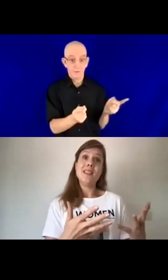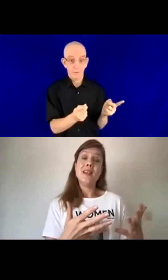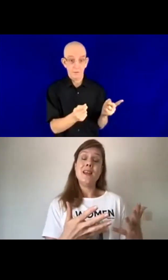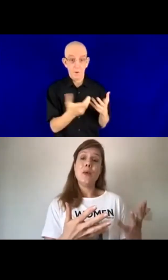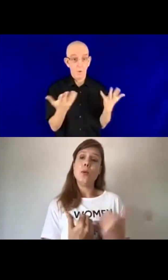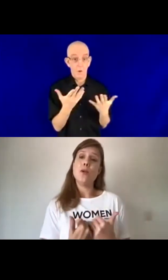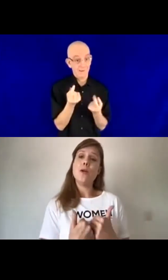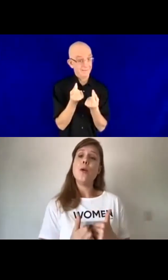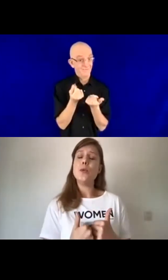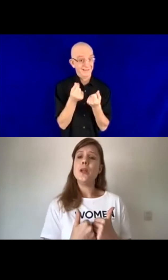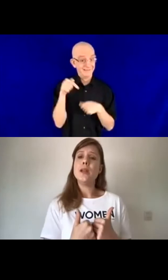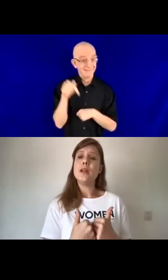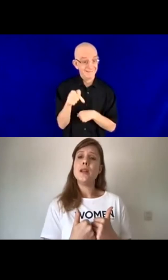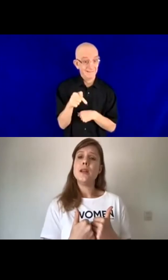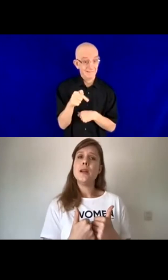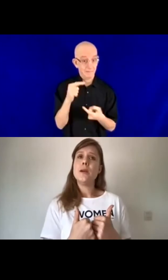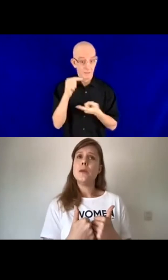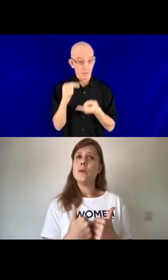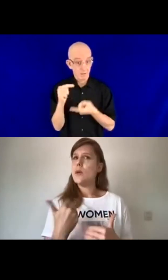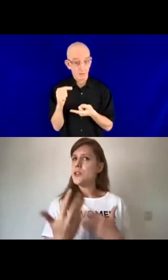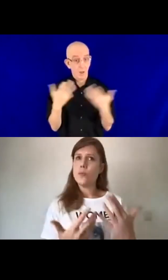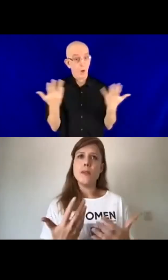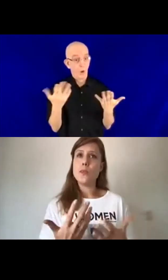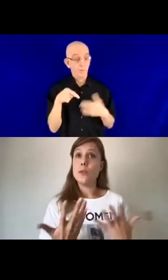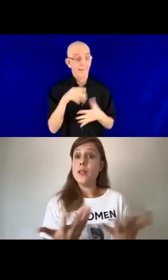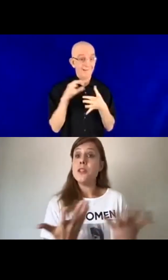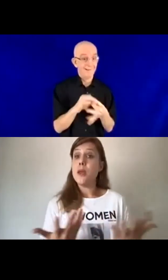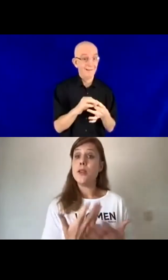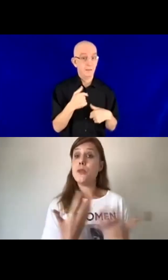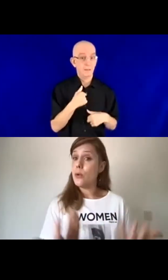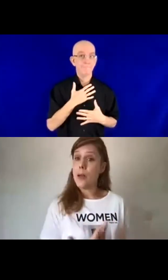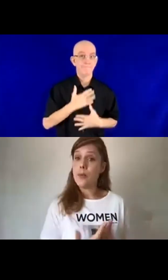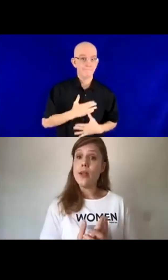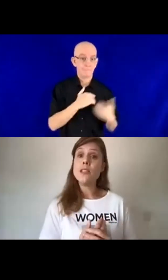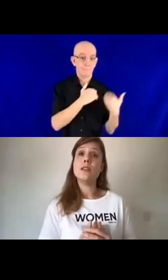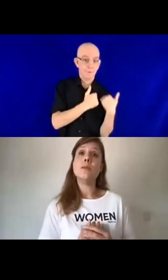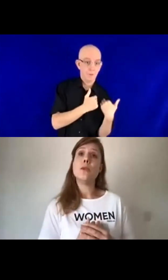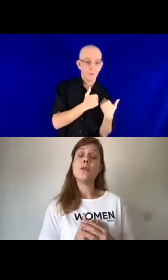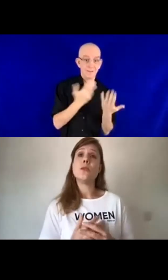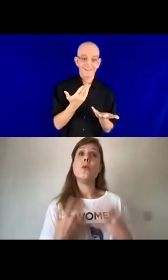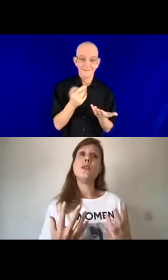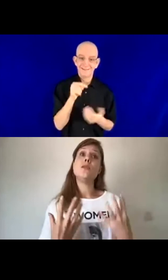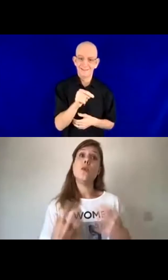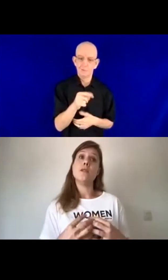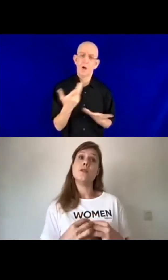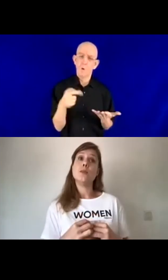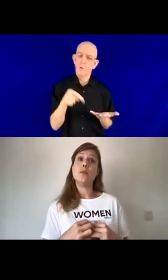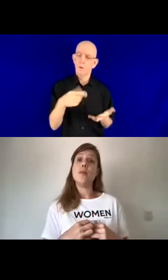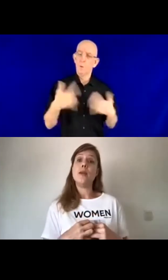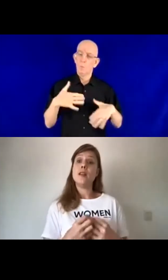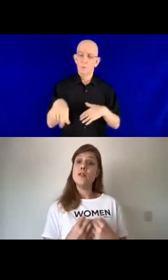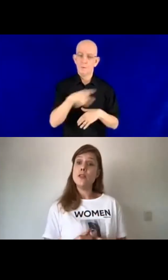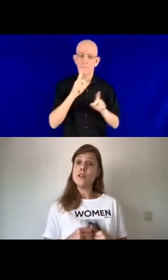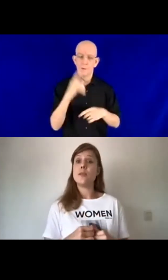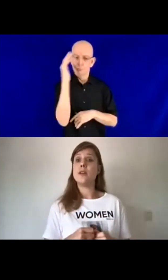did were our own, which ones were reached maybe through collaboration, but also which ones were